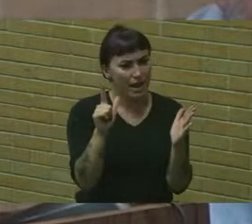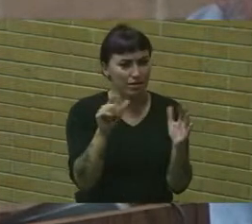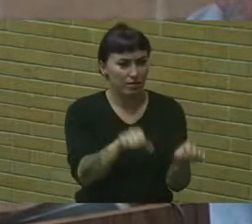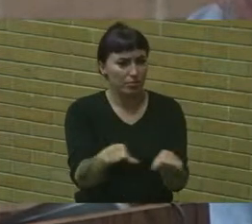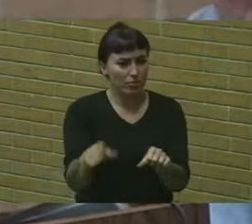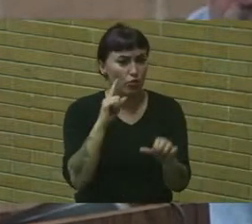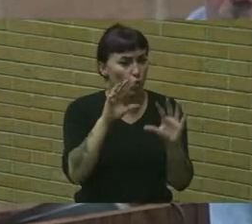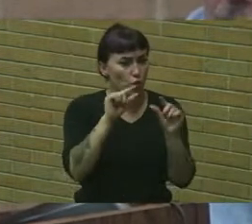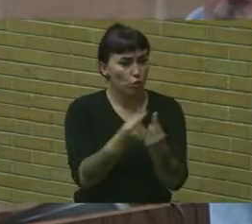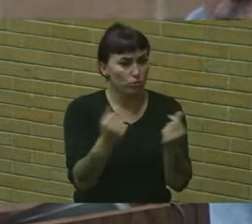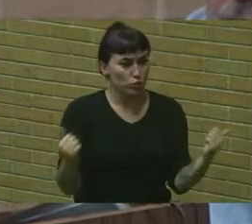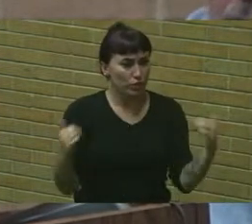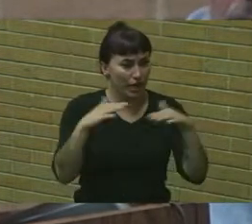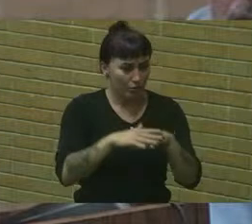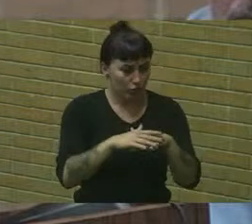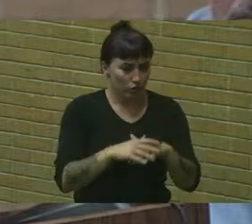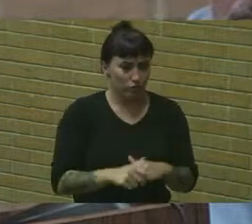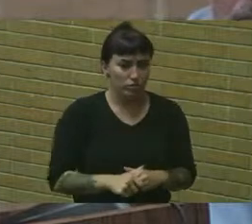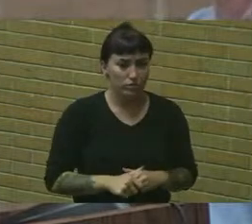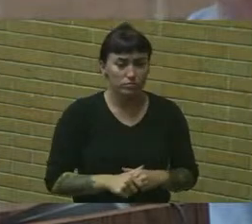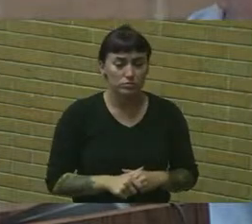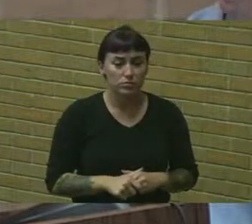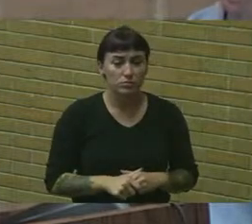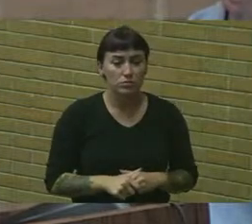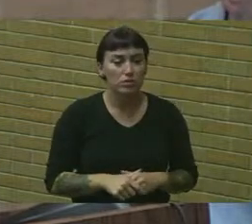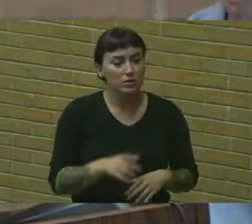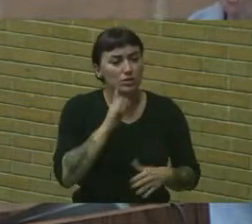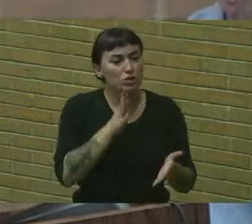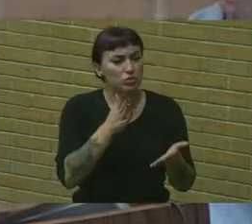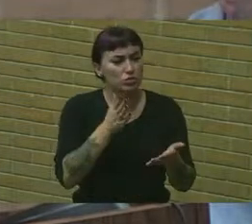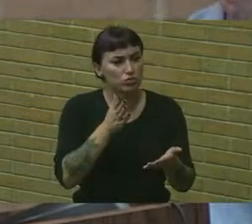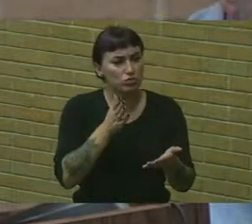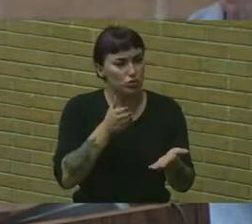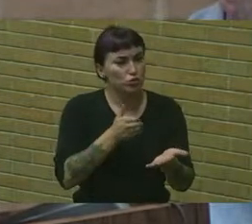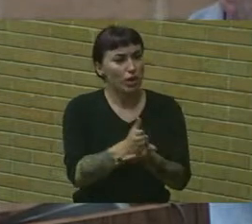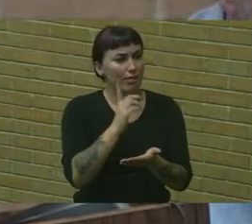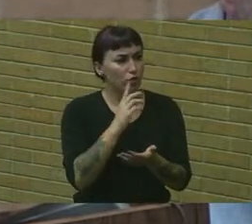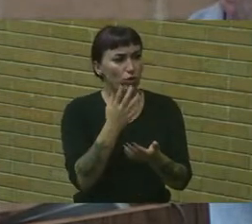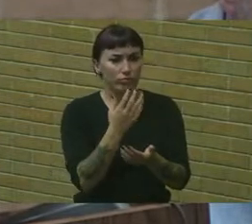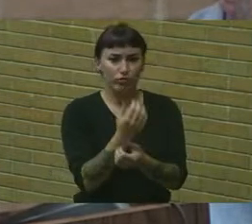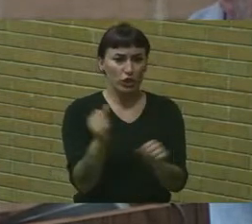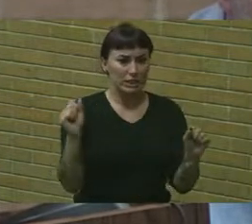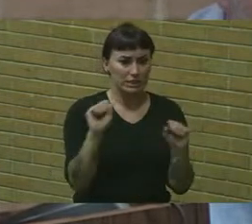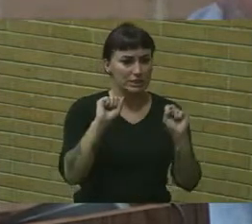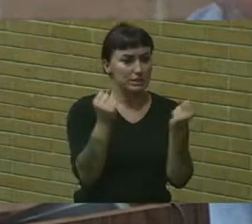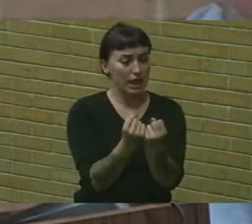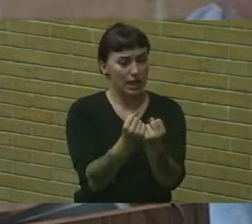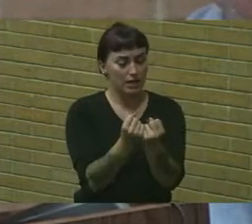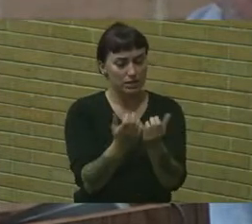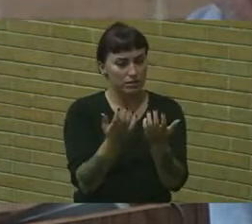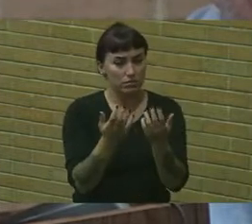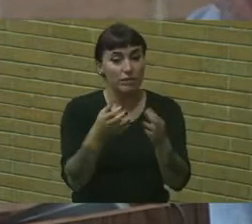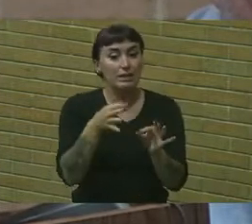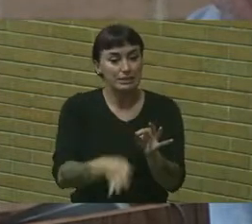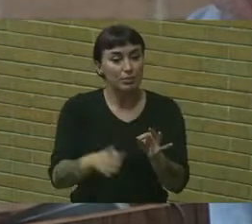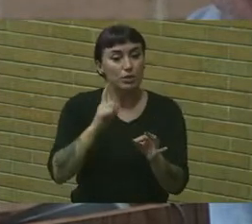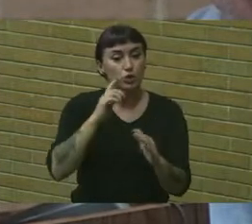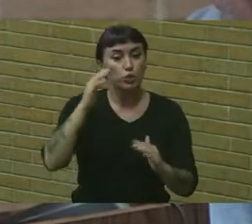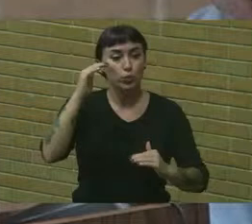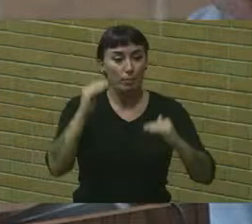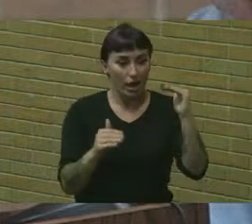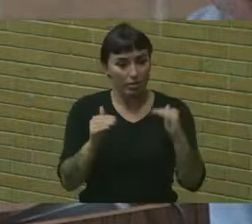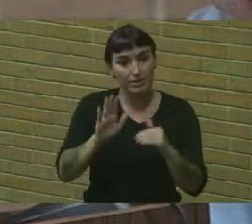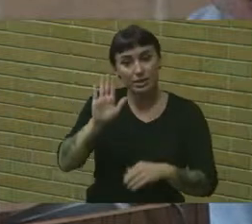for groups to gather, where it's a right in a free society. It's simply to balance their